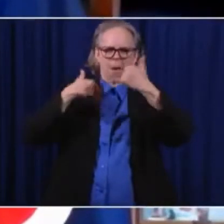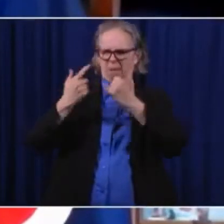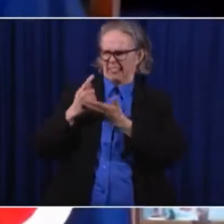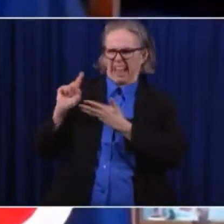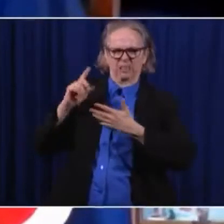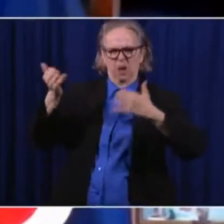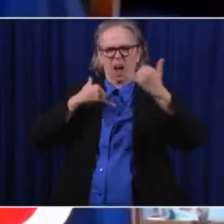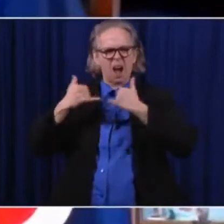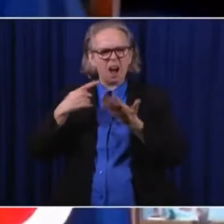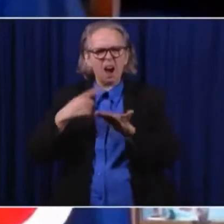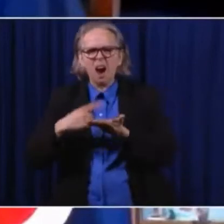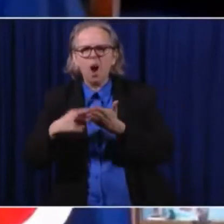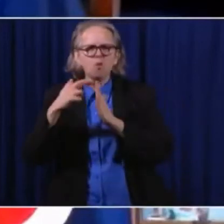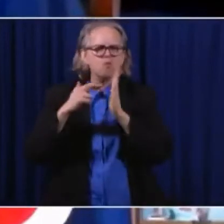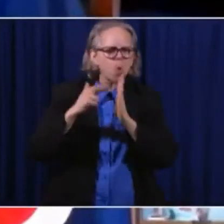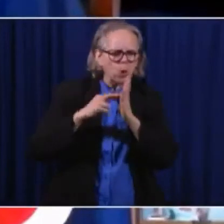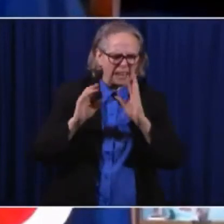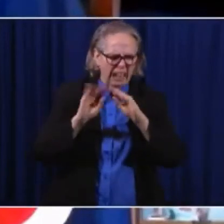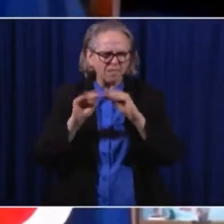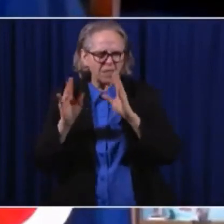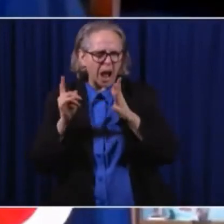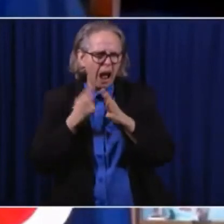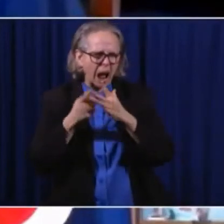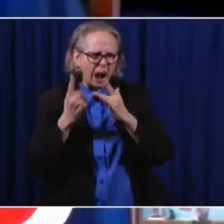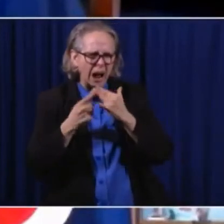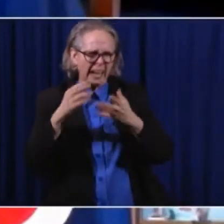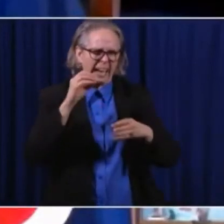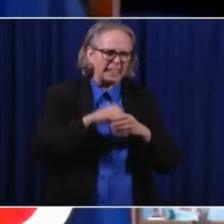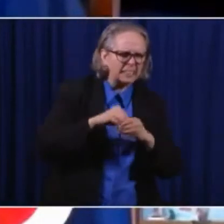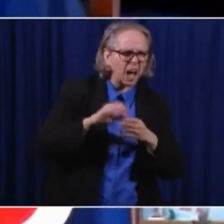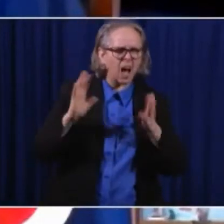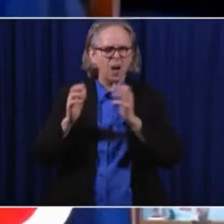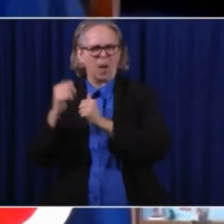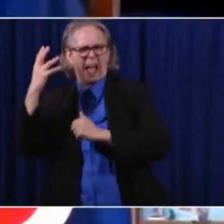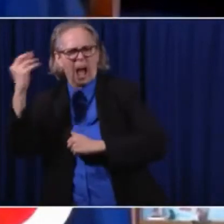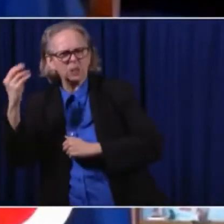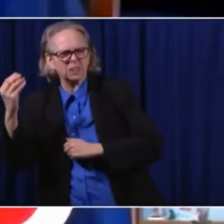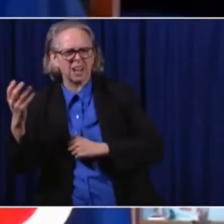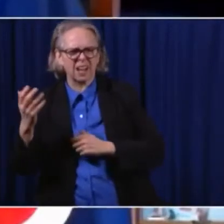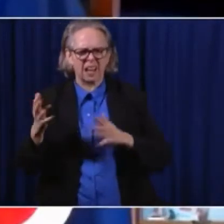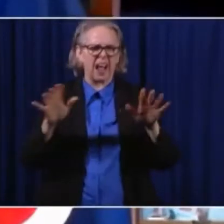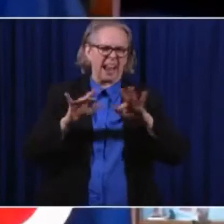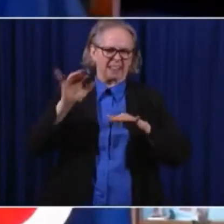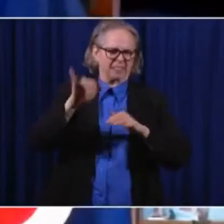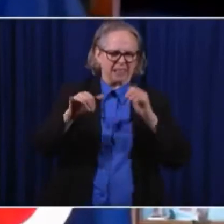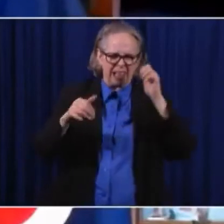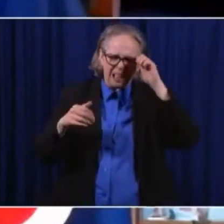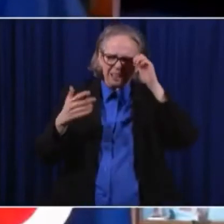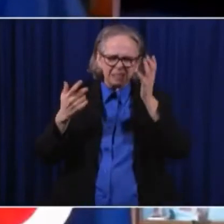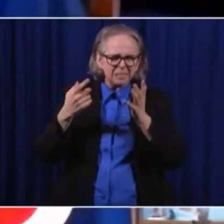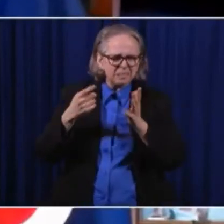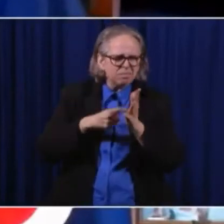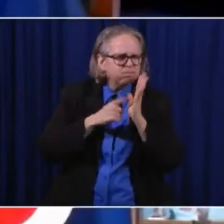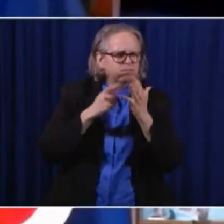understood the inside versus outside aspects and the things that need to occur to make it safe. There'll